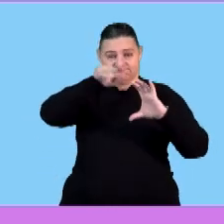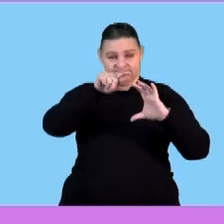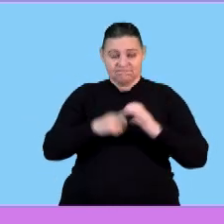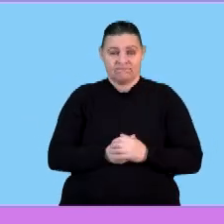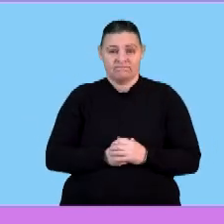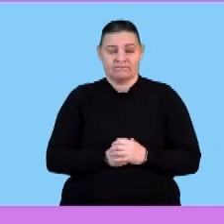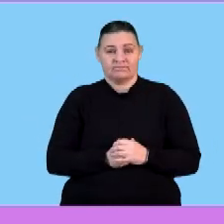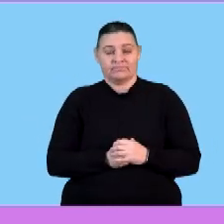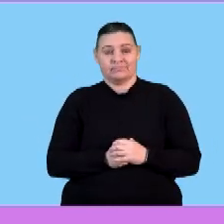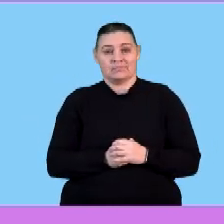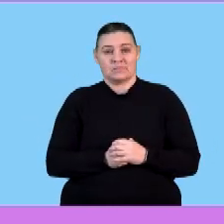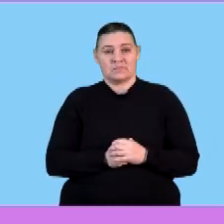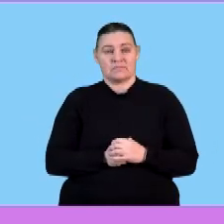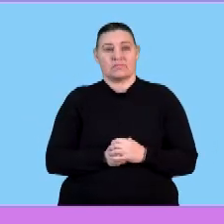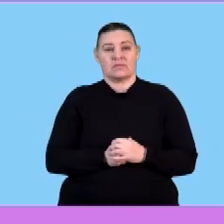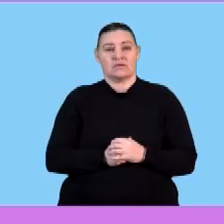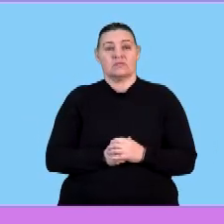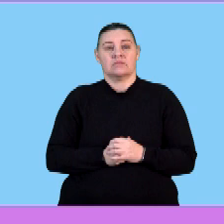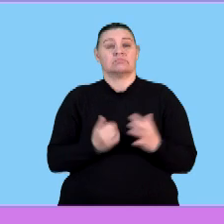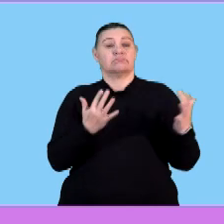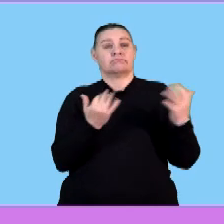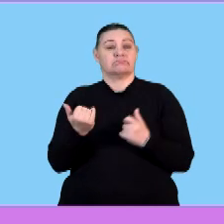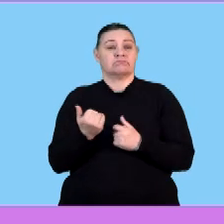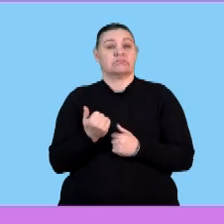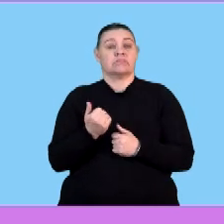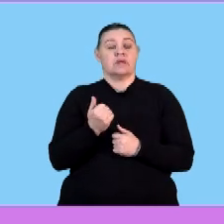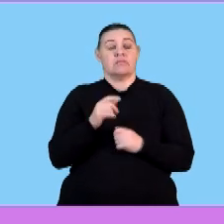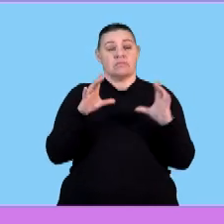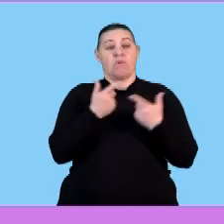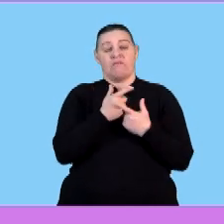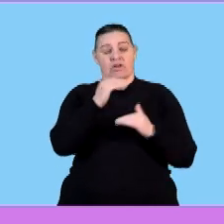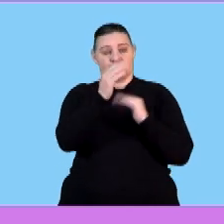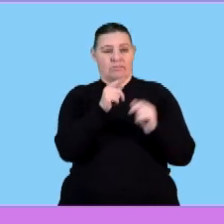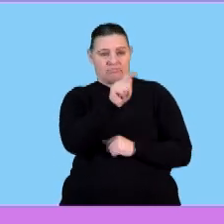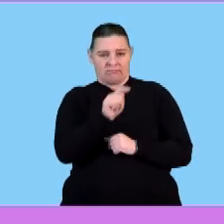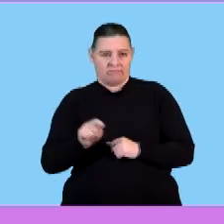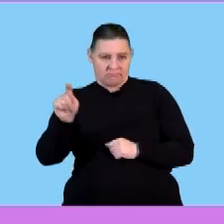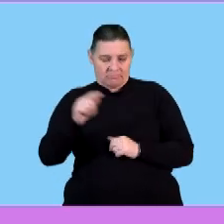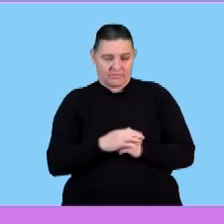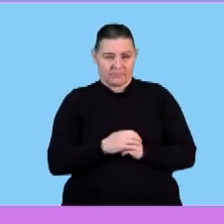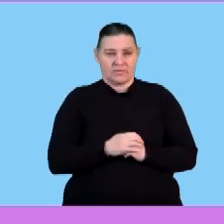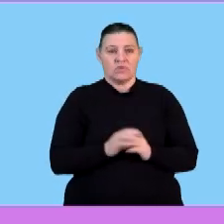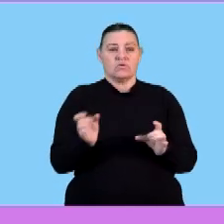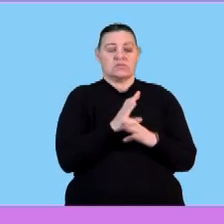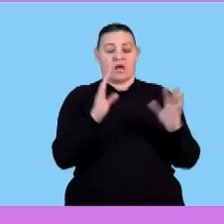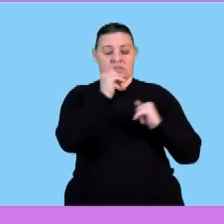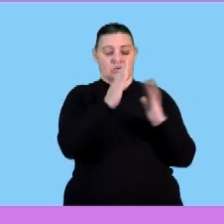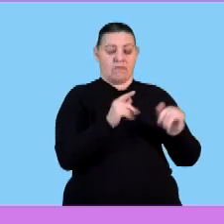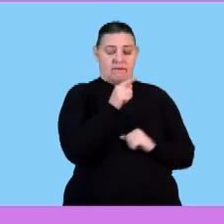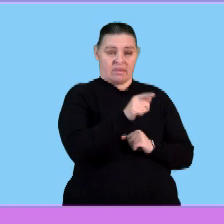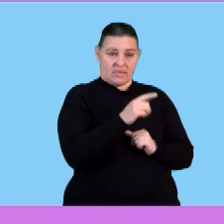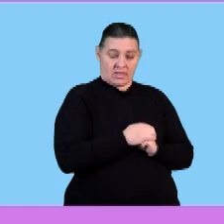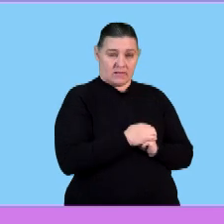question. Okay. So calculate the perimeter of the following shapes. So we start